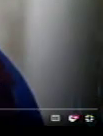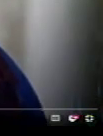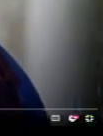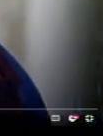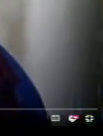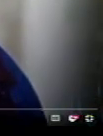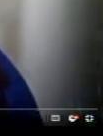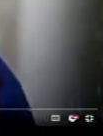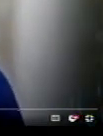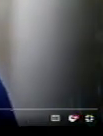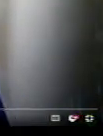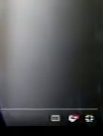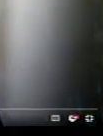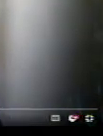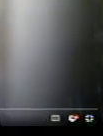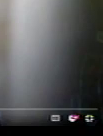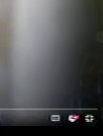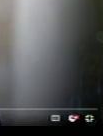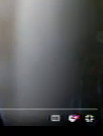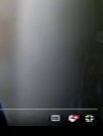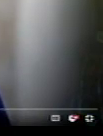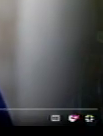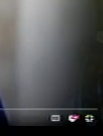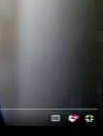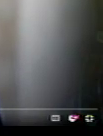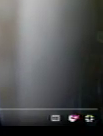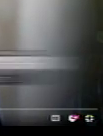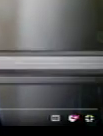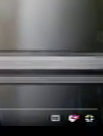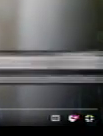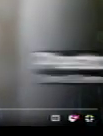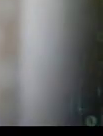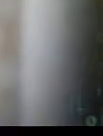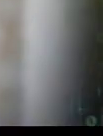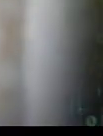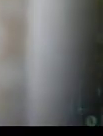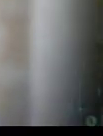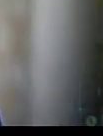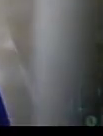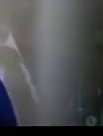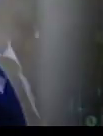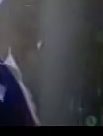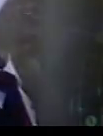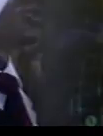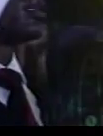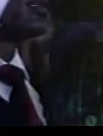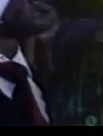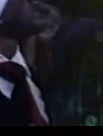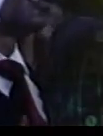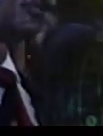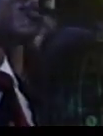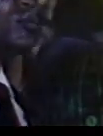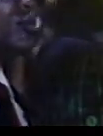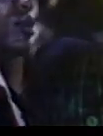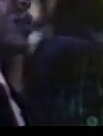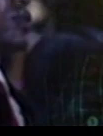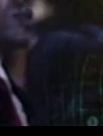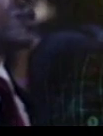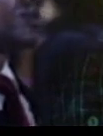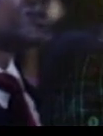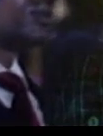was great in Abia State. We experienced marvelous visitation of God, great miracles,